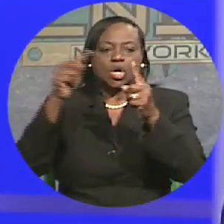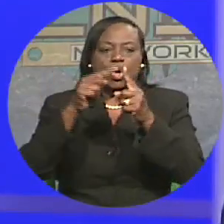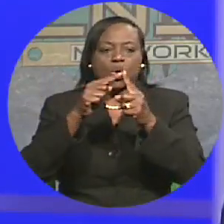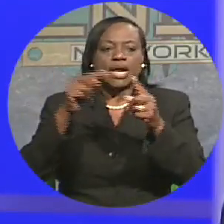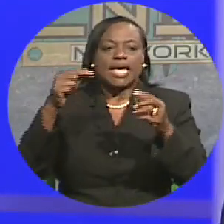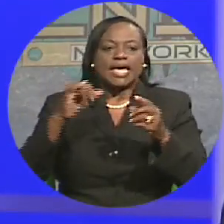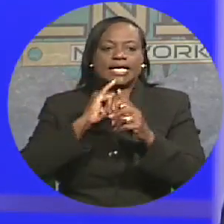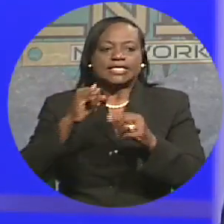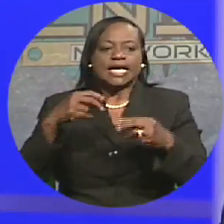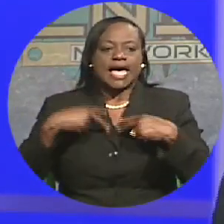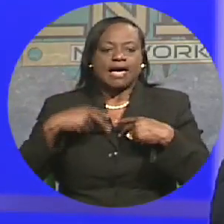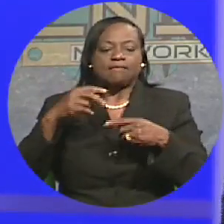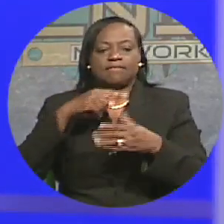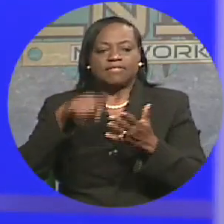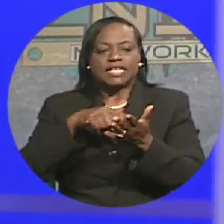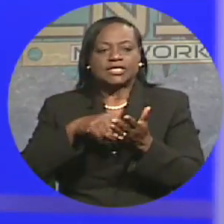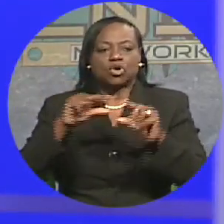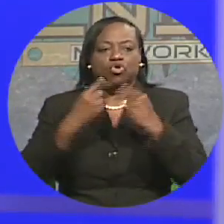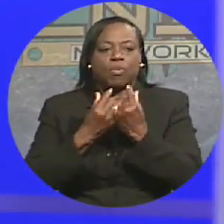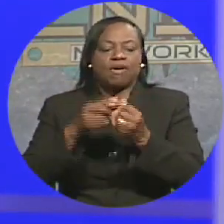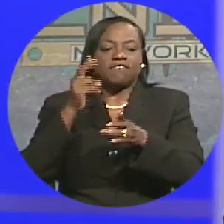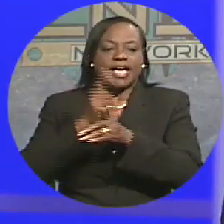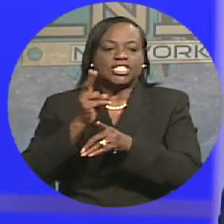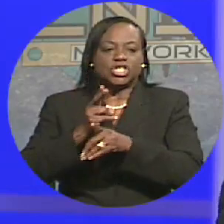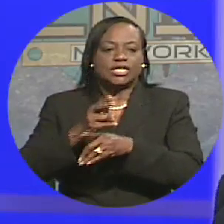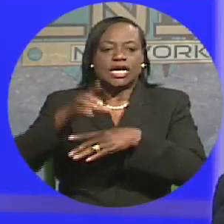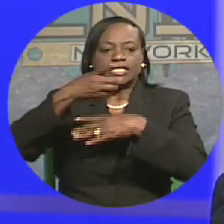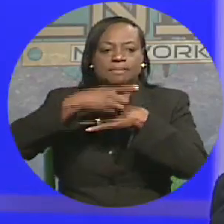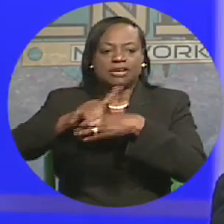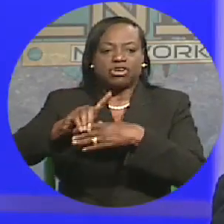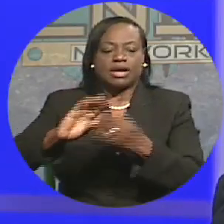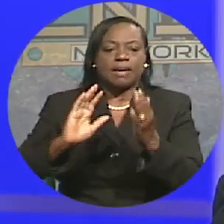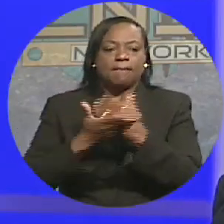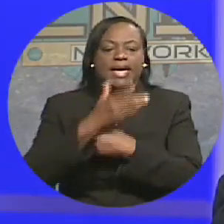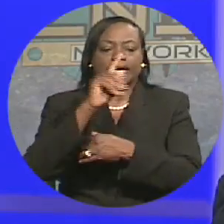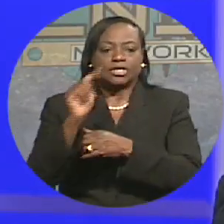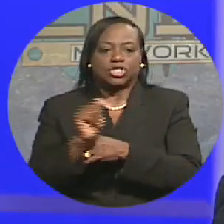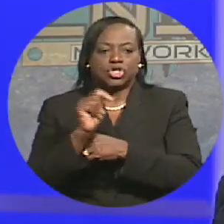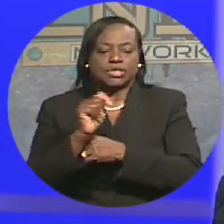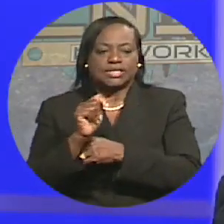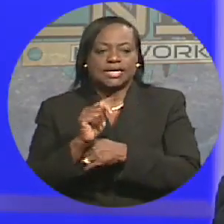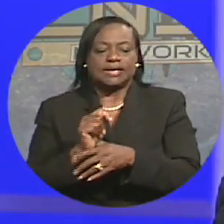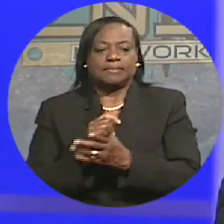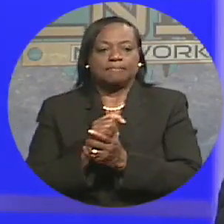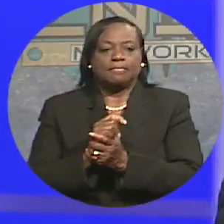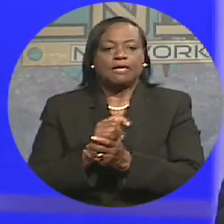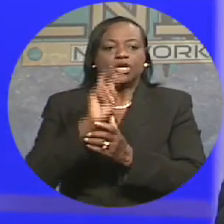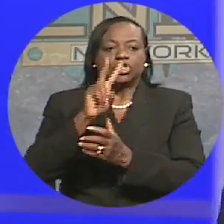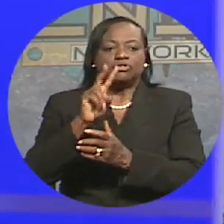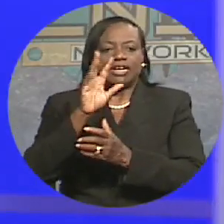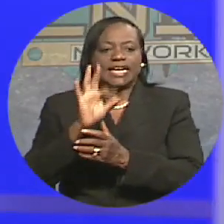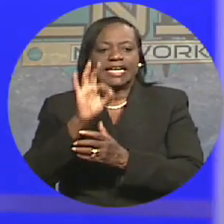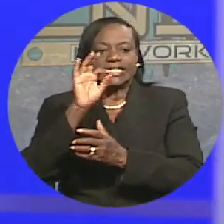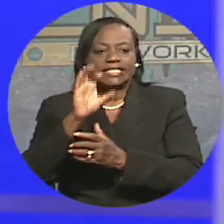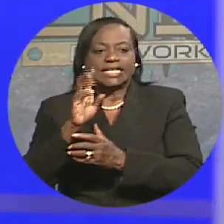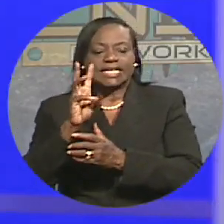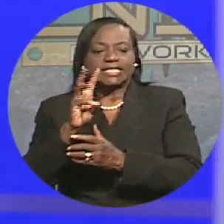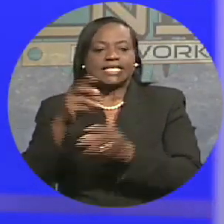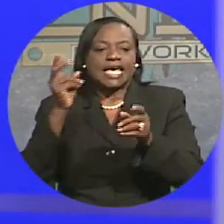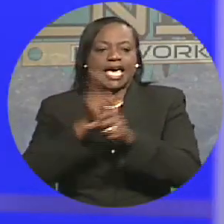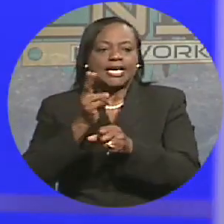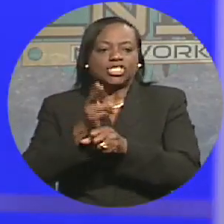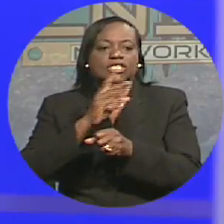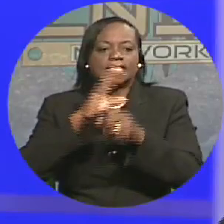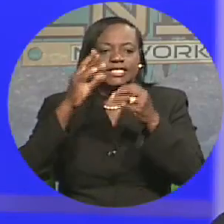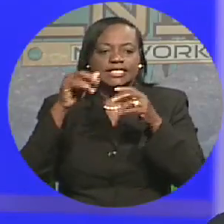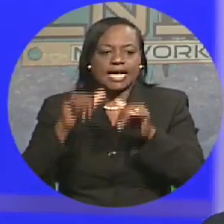group repatriated by Tuesday. There's presently 368 illegal migrants at the detention center, 296 of whom are